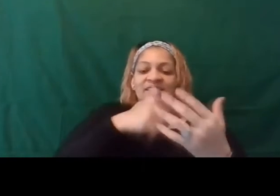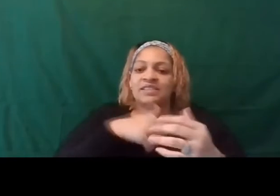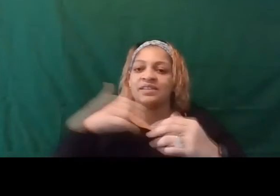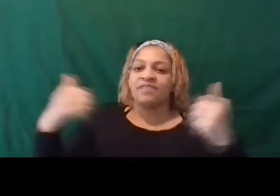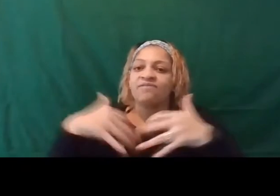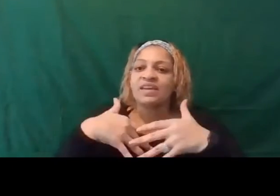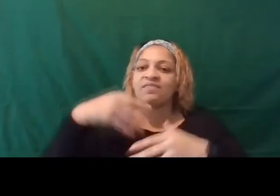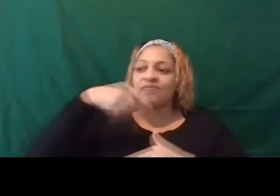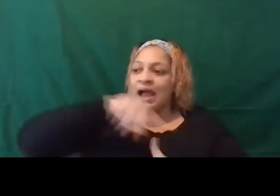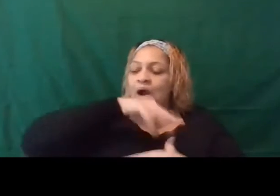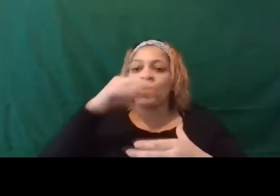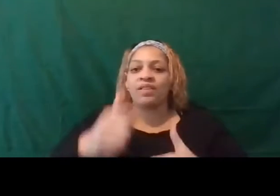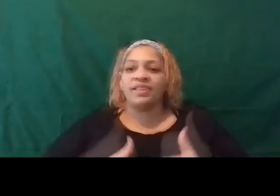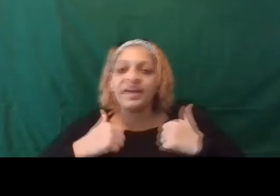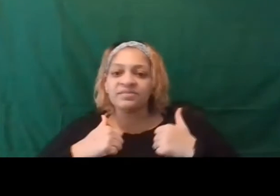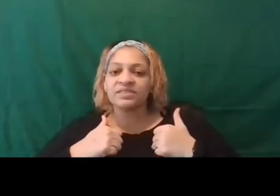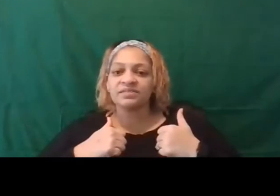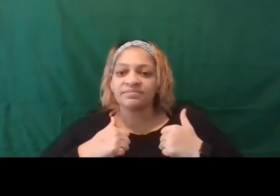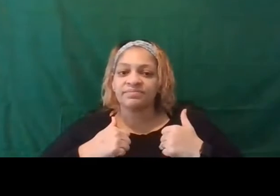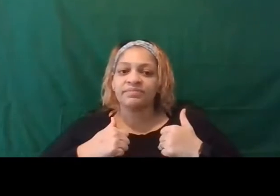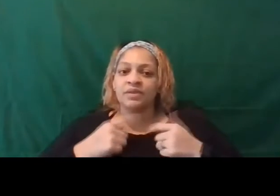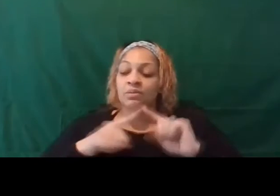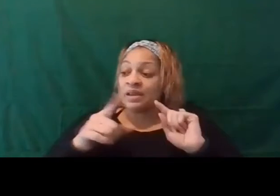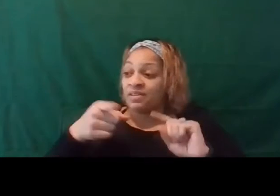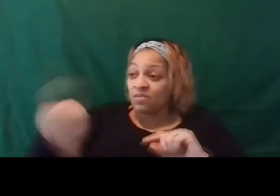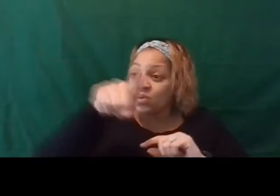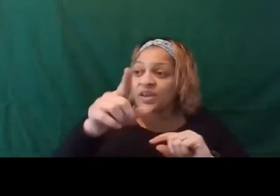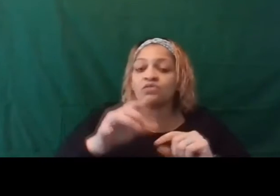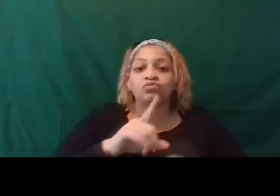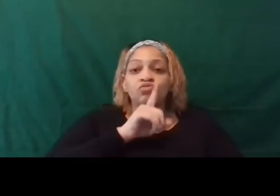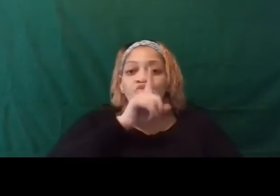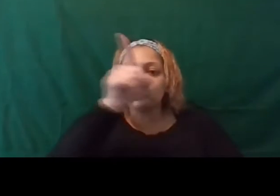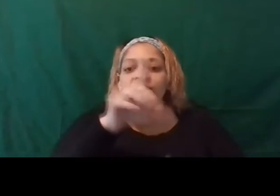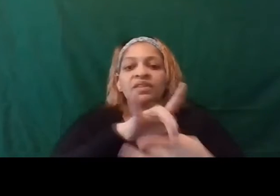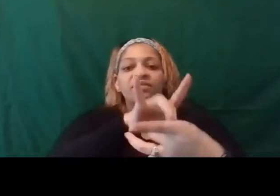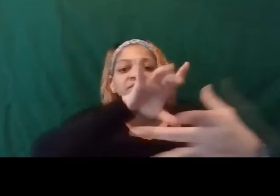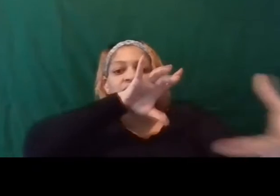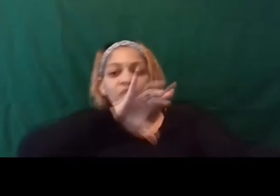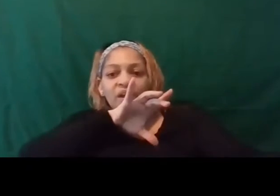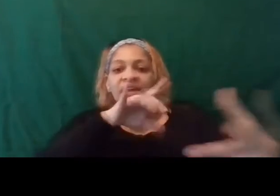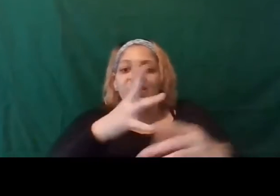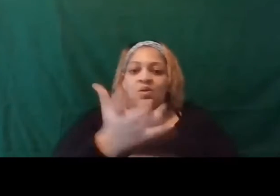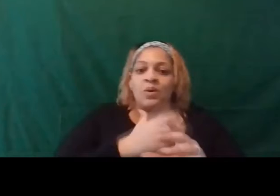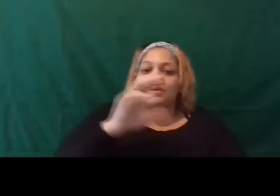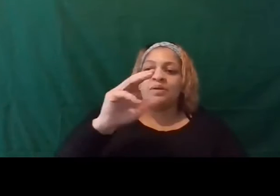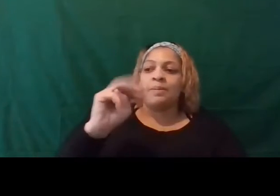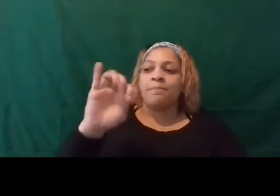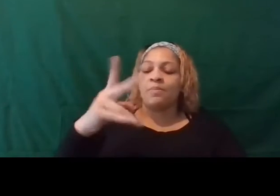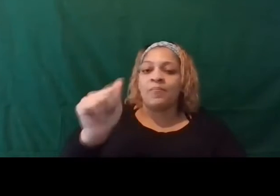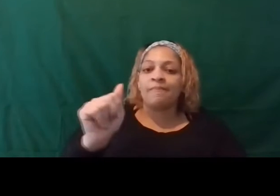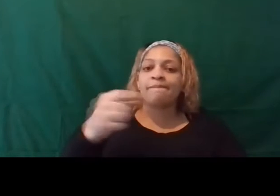own lives. But if we're going to truly be free, then we must listen to Marcia Sinitar, who says,